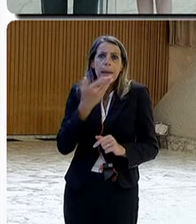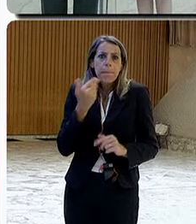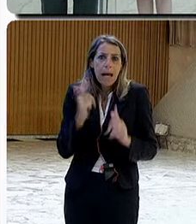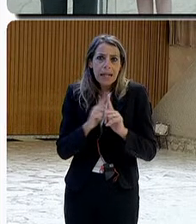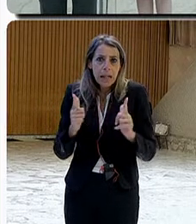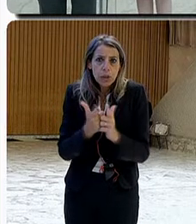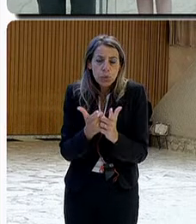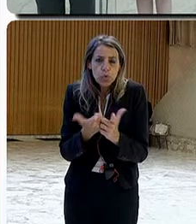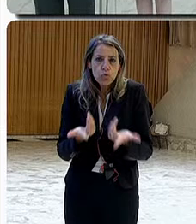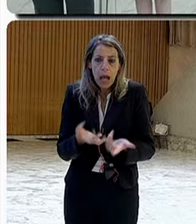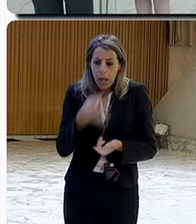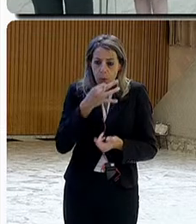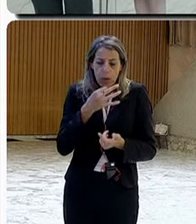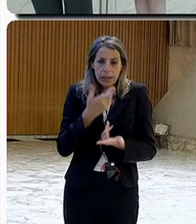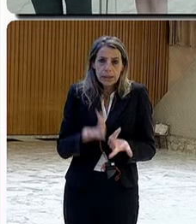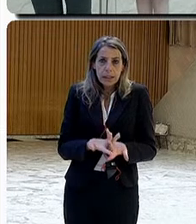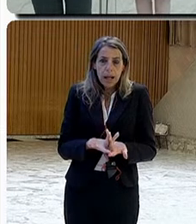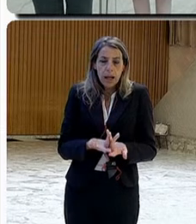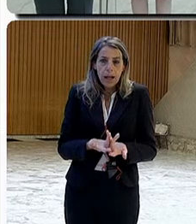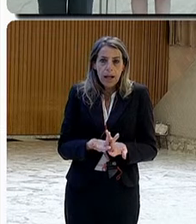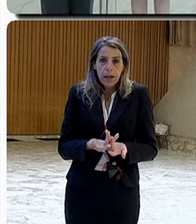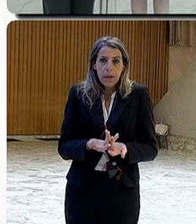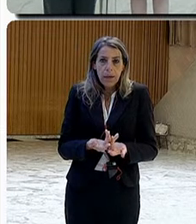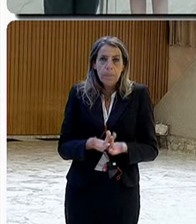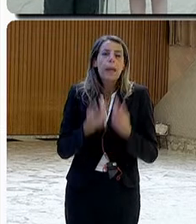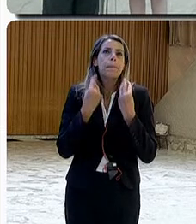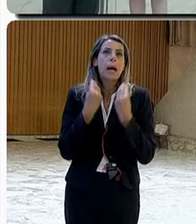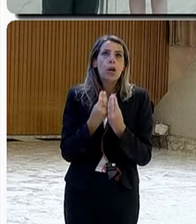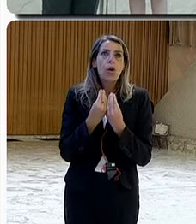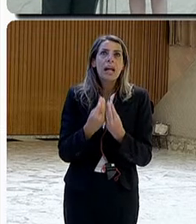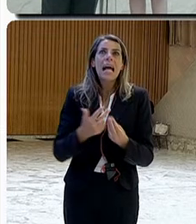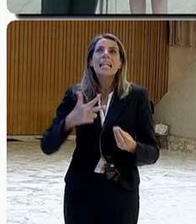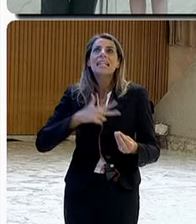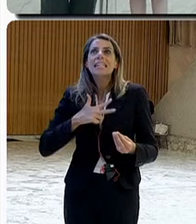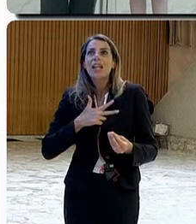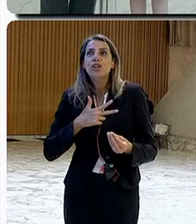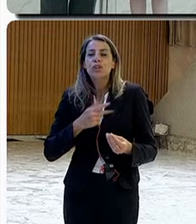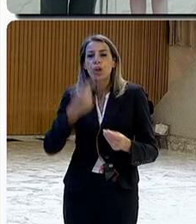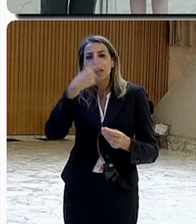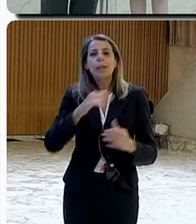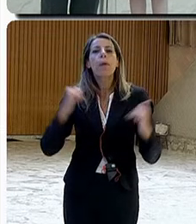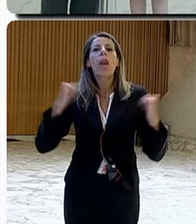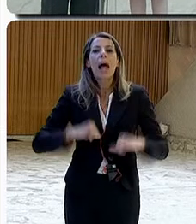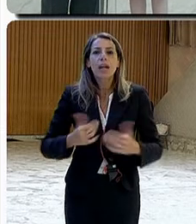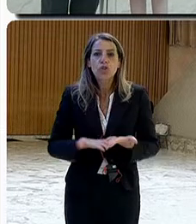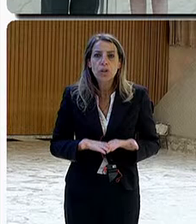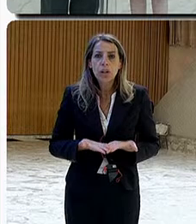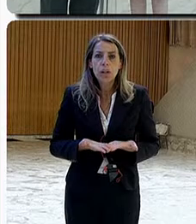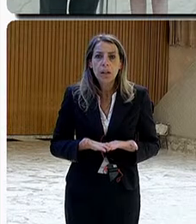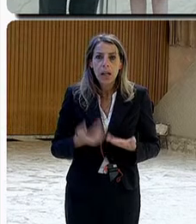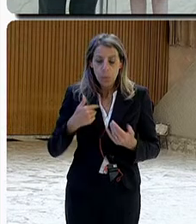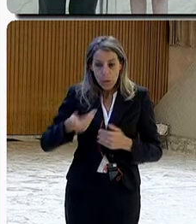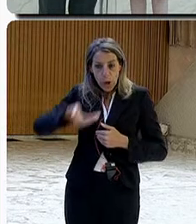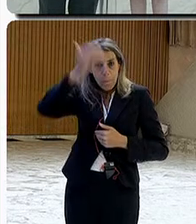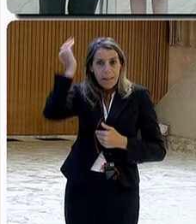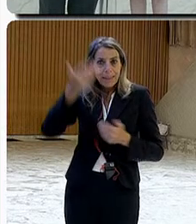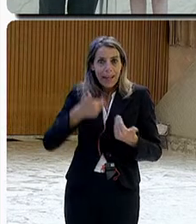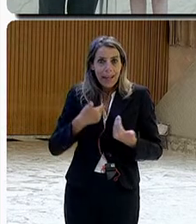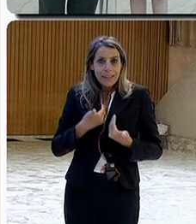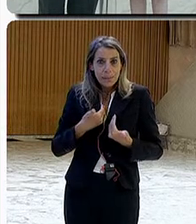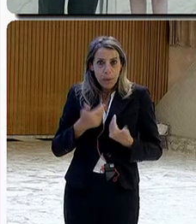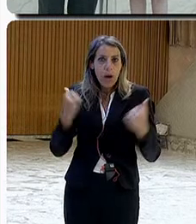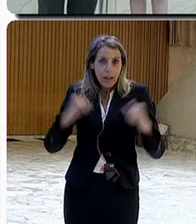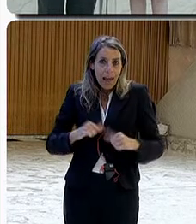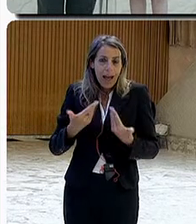vice versa. But what about the common priesthood of the laity that's conferred at baptism? Though it's distinct from